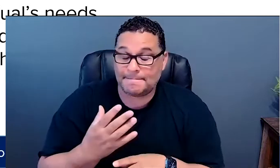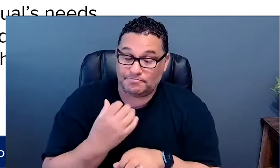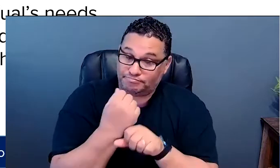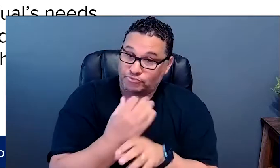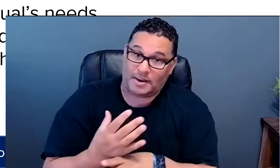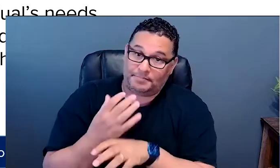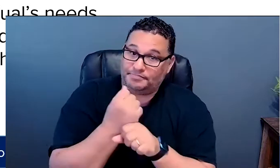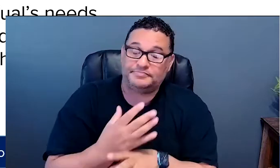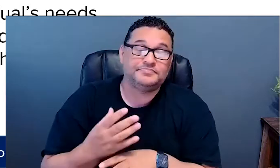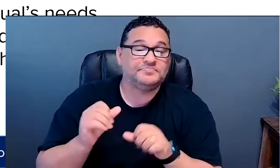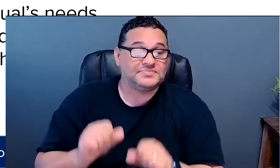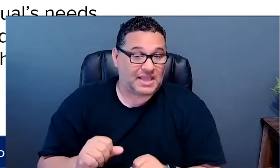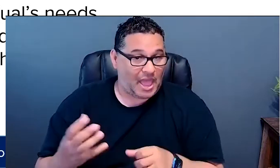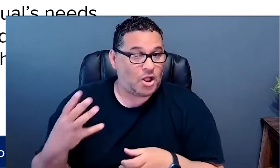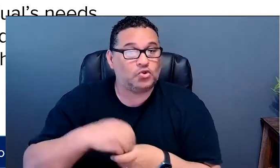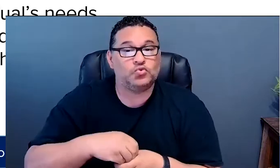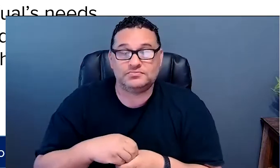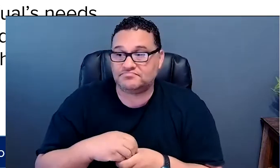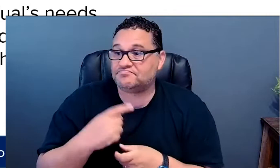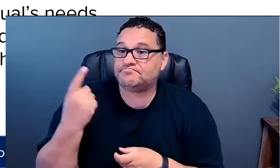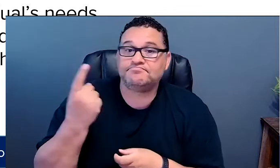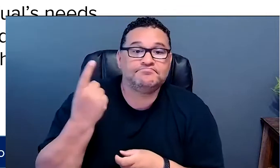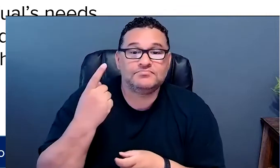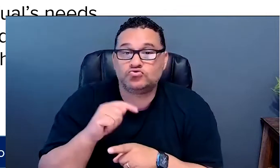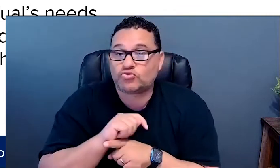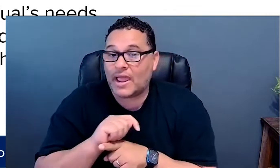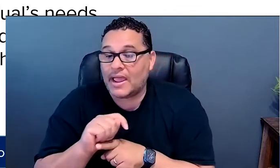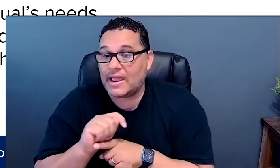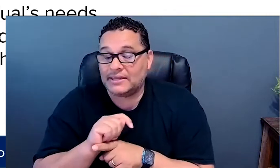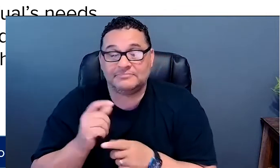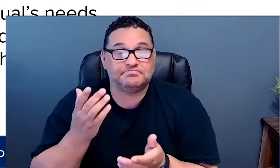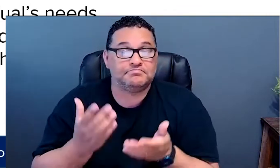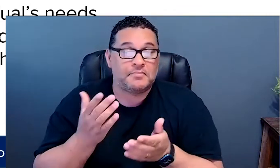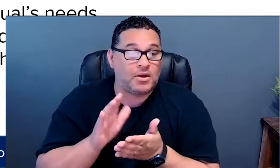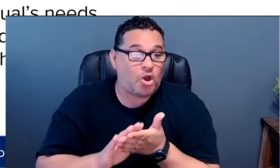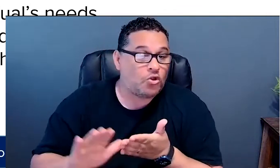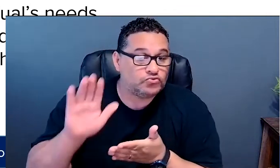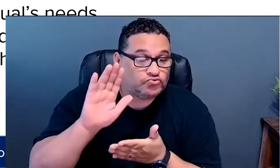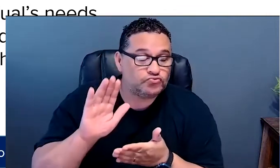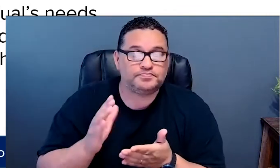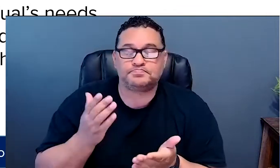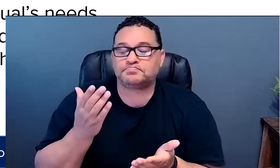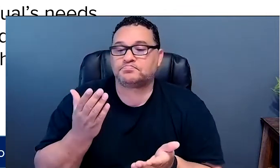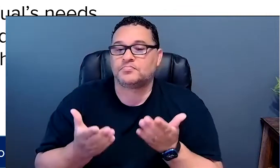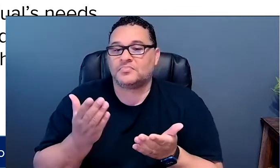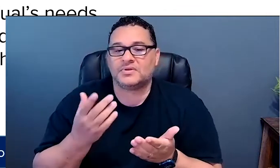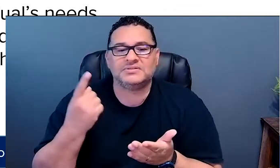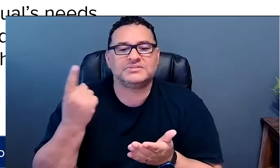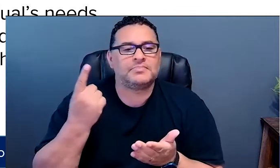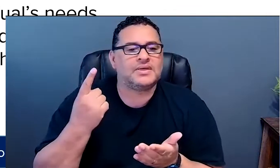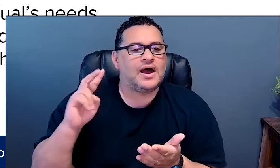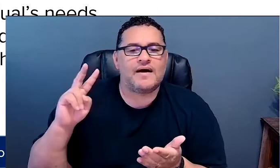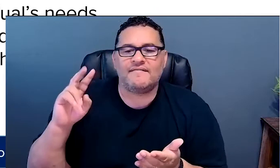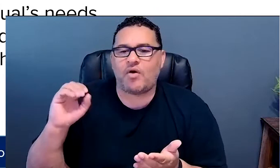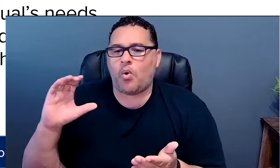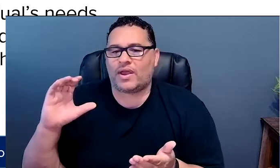include some kind of training. Maybe it's college, maybe it's some kind of vocational